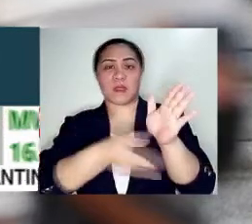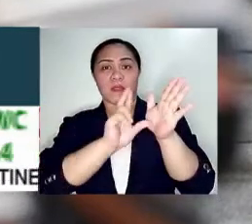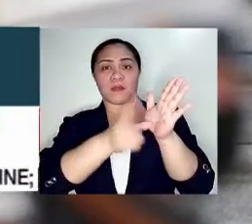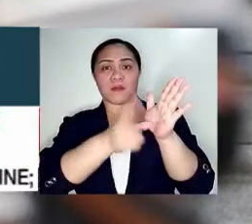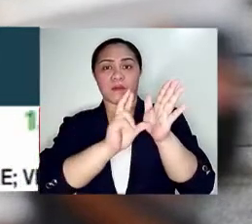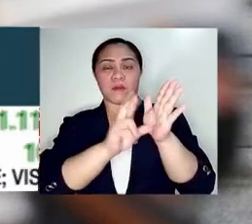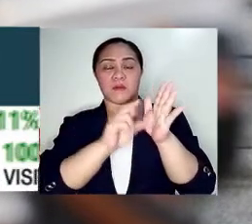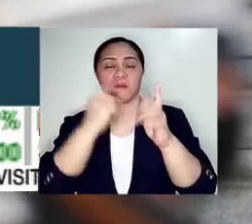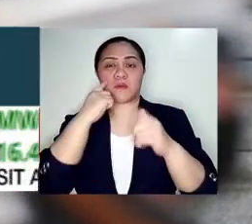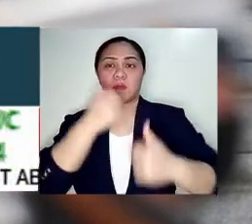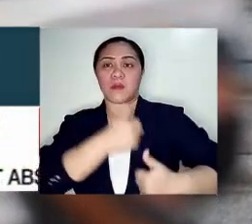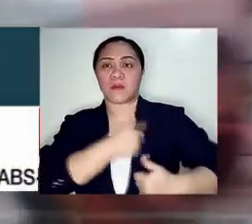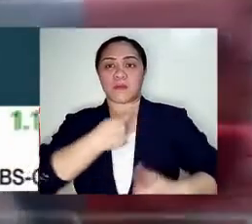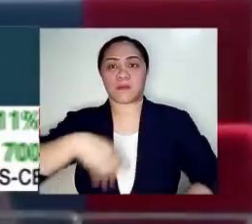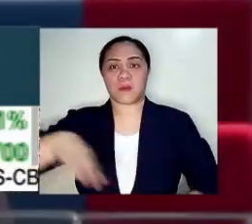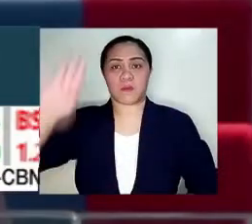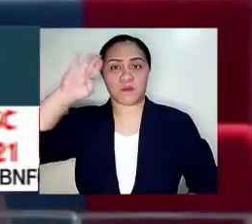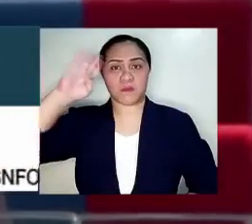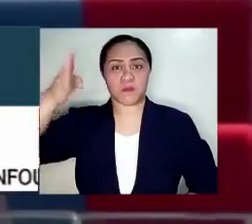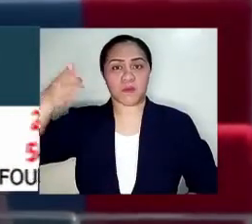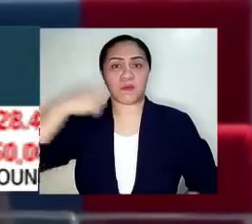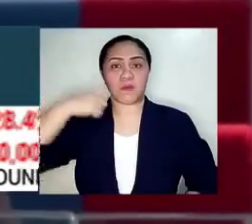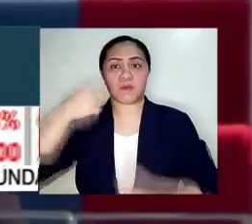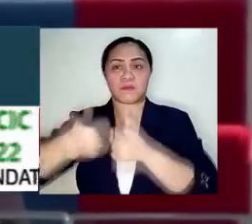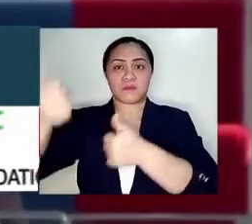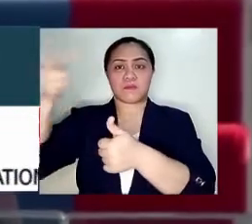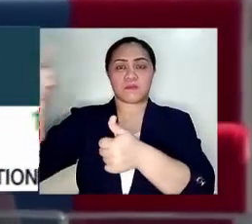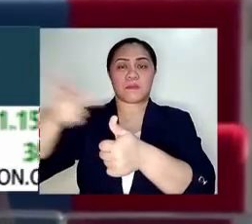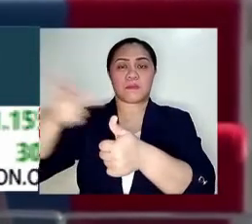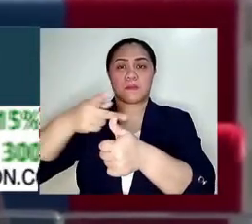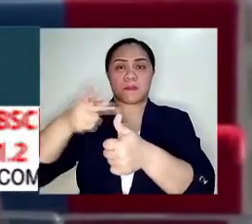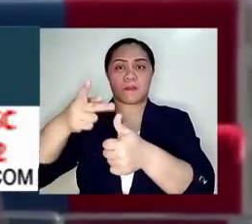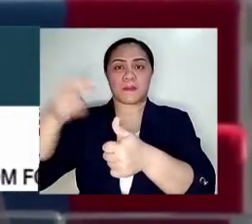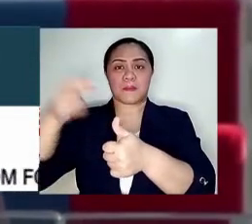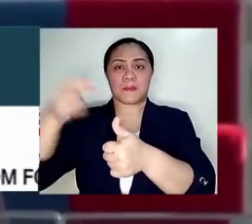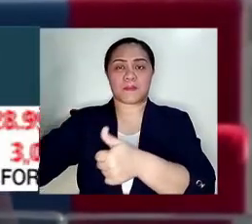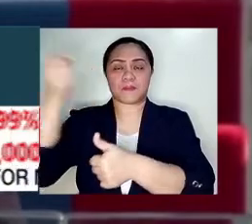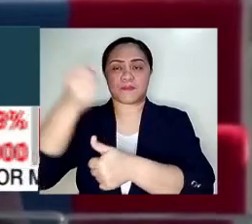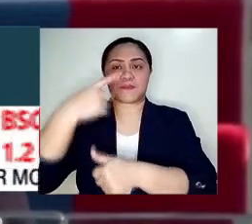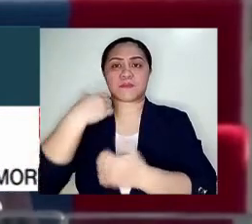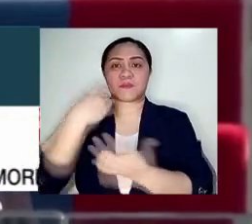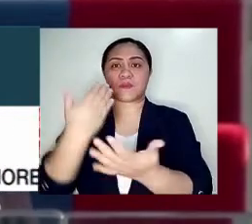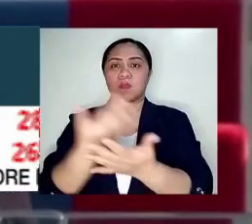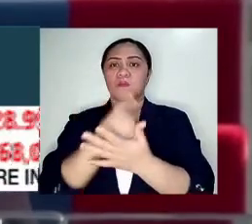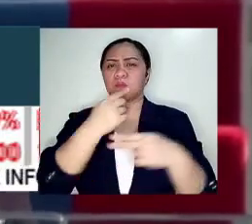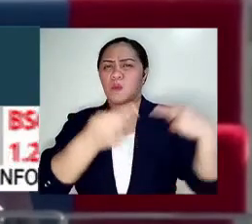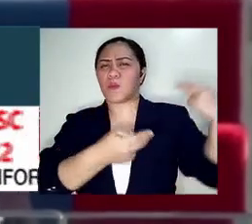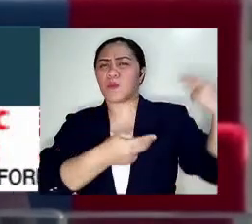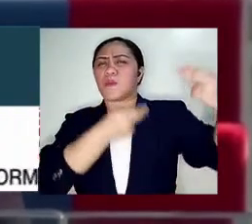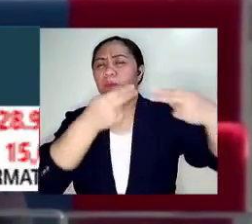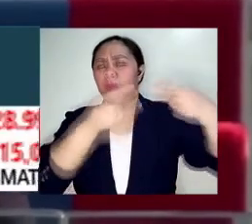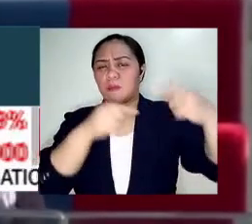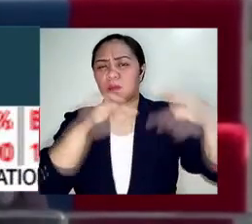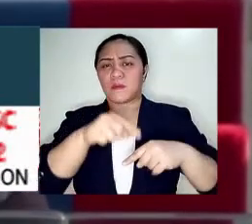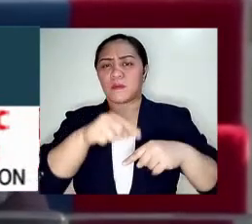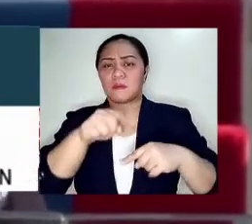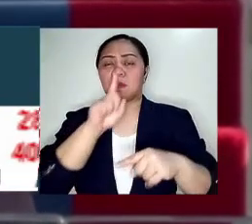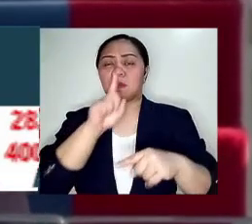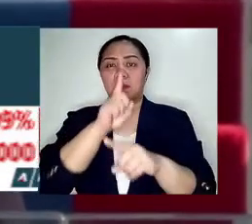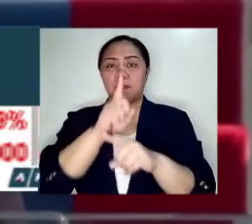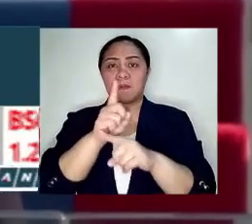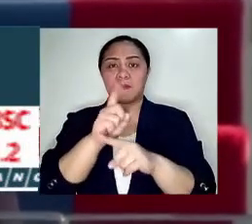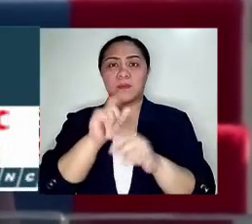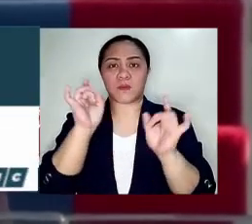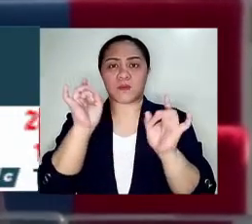the newly sworn commander-in-chief. Biden takes office in an unprecedented time in history, as the country is in the midst of one of the deadliest pandemics of all